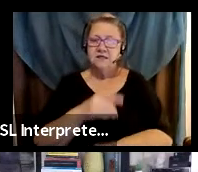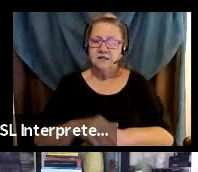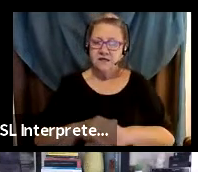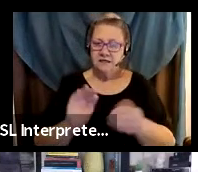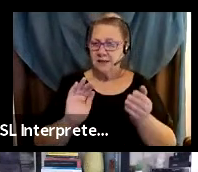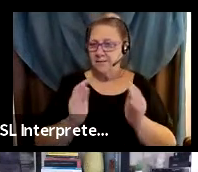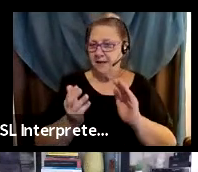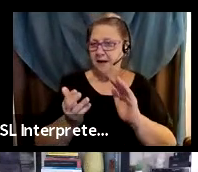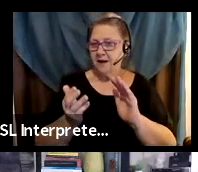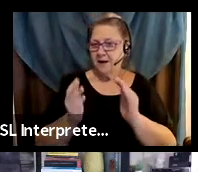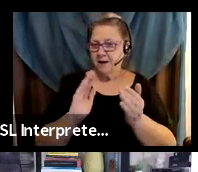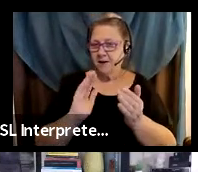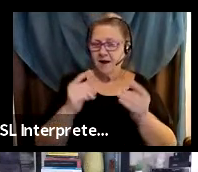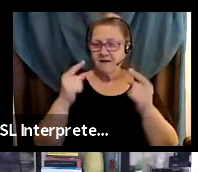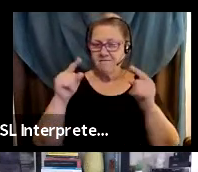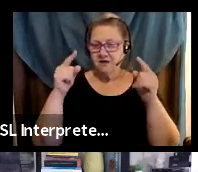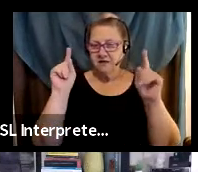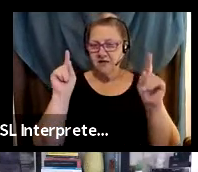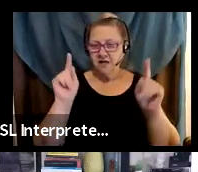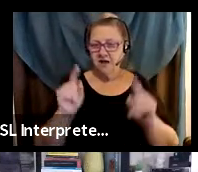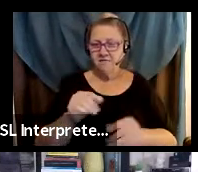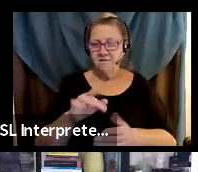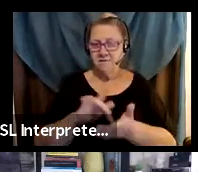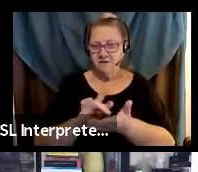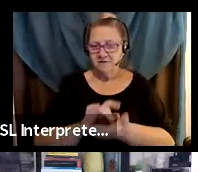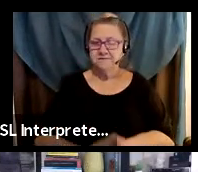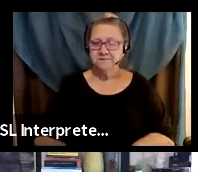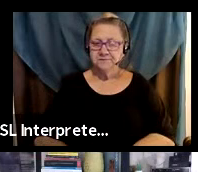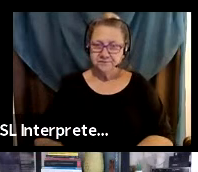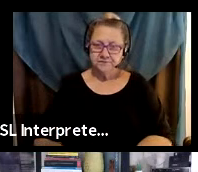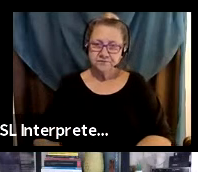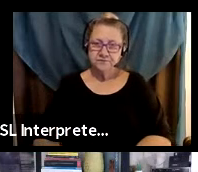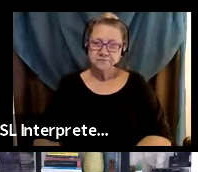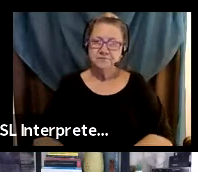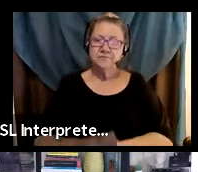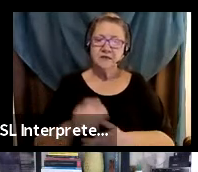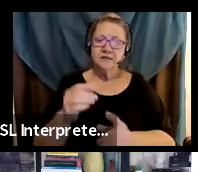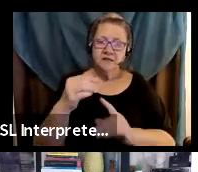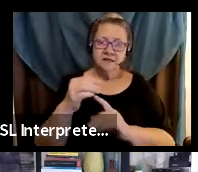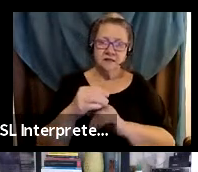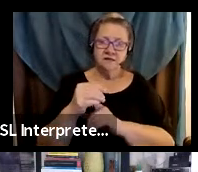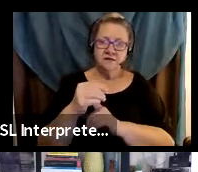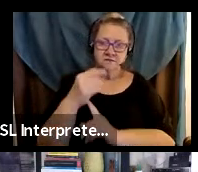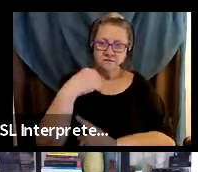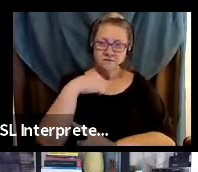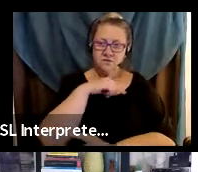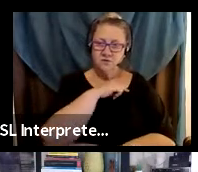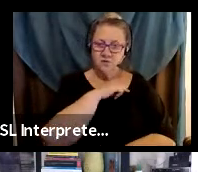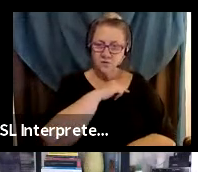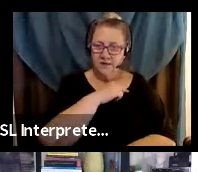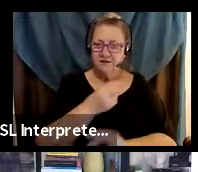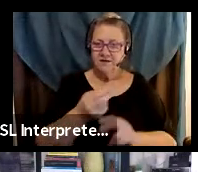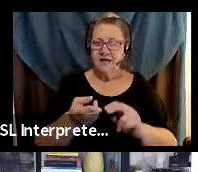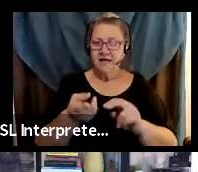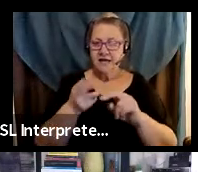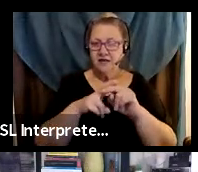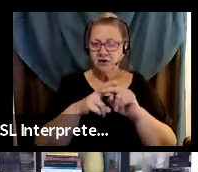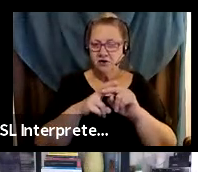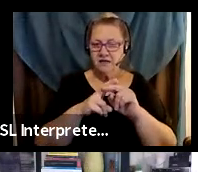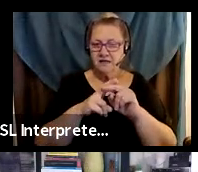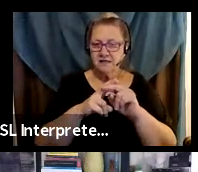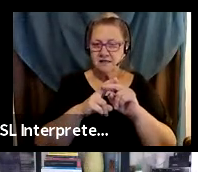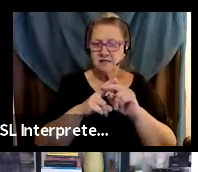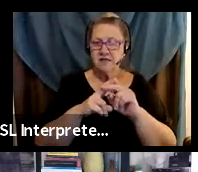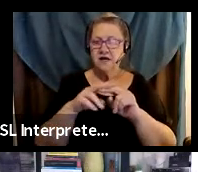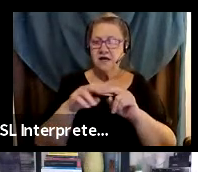didn't touch on. Happy to if people are interested next month. But we have increased the proportion of specimens we're sequencing. It's up to